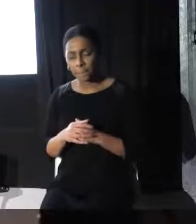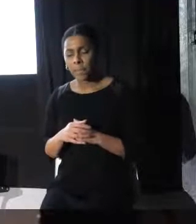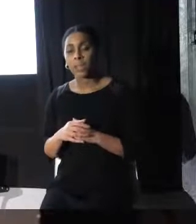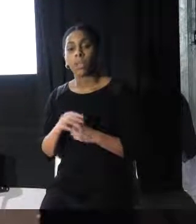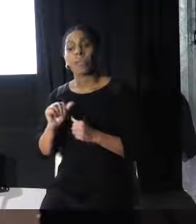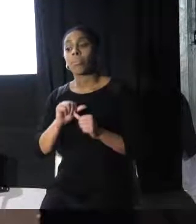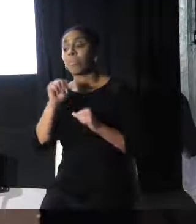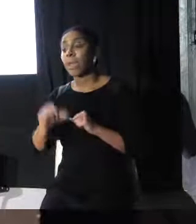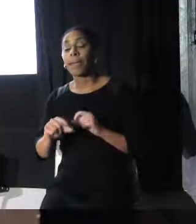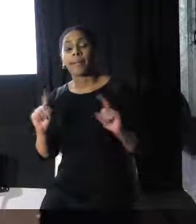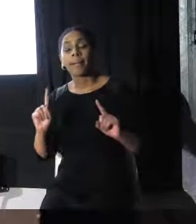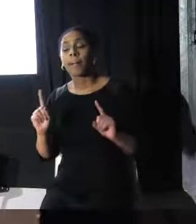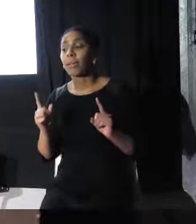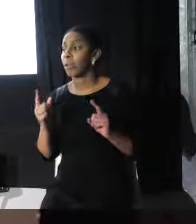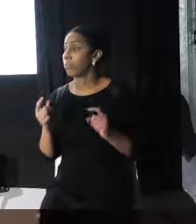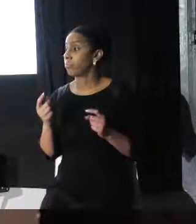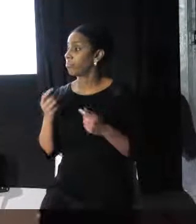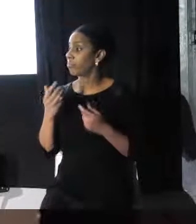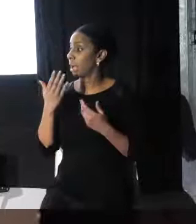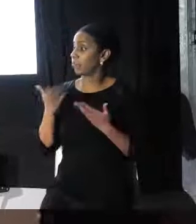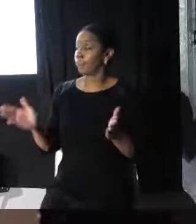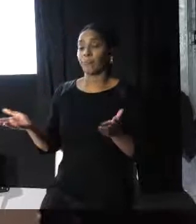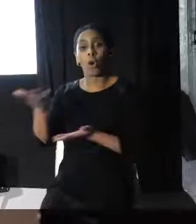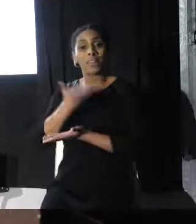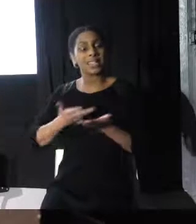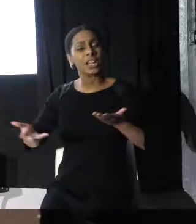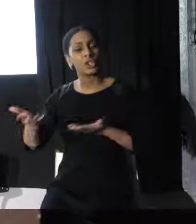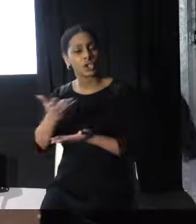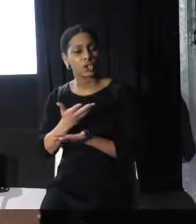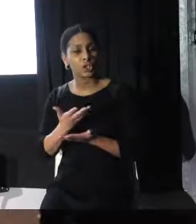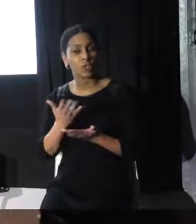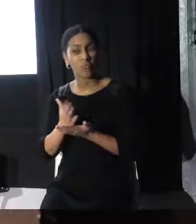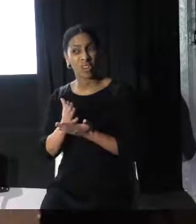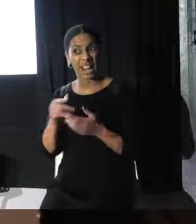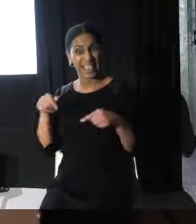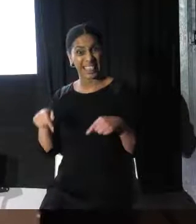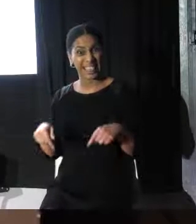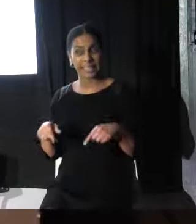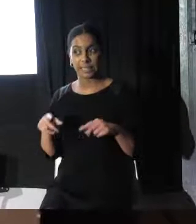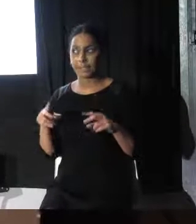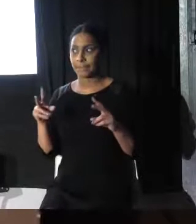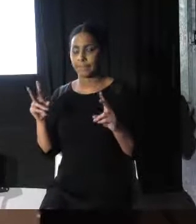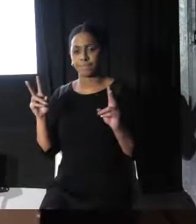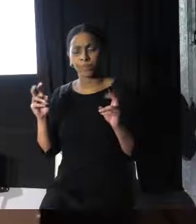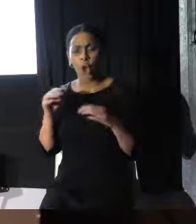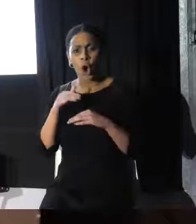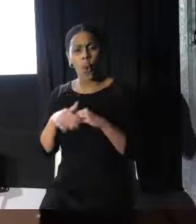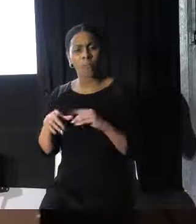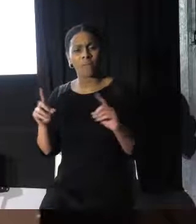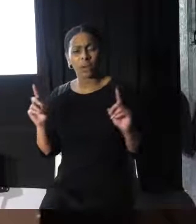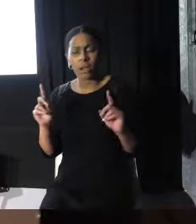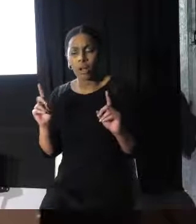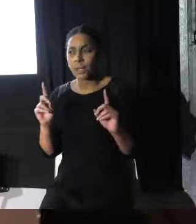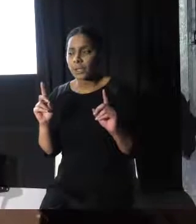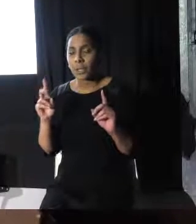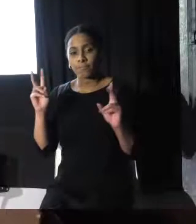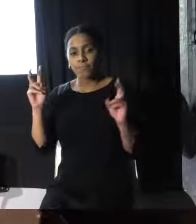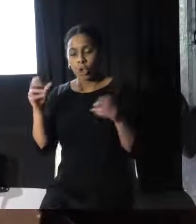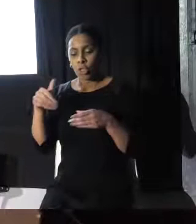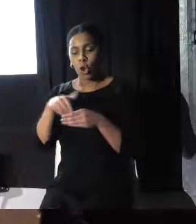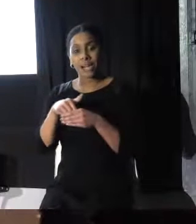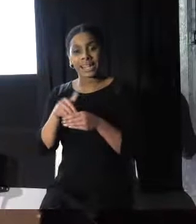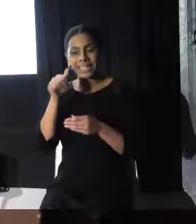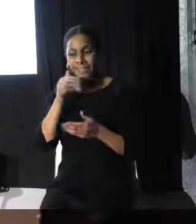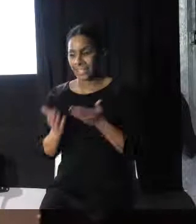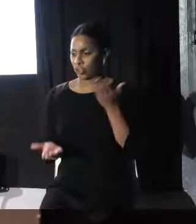going to open it up for a conversation. And really this is a talk about the notion of the context of injustice